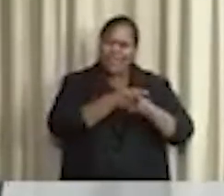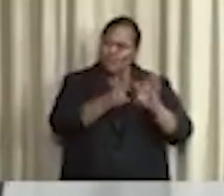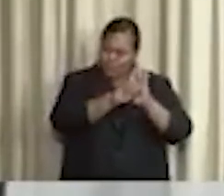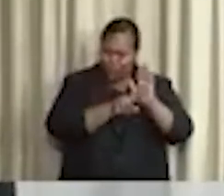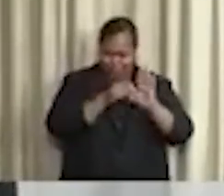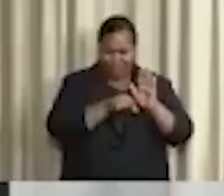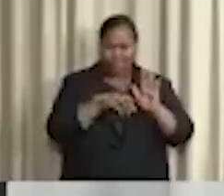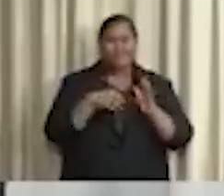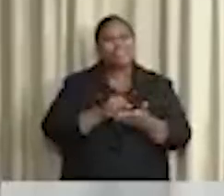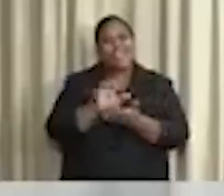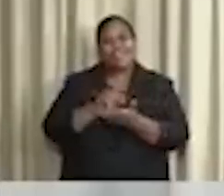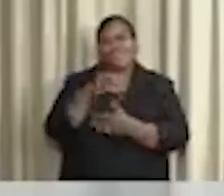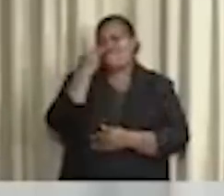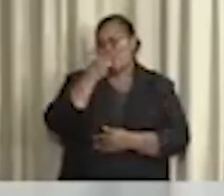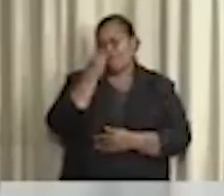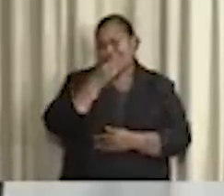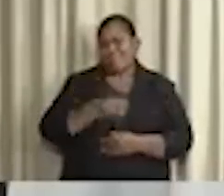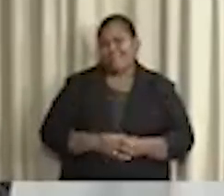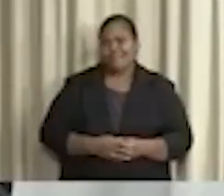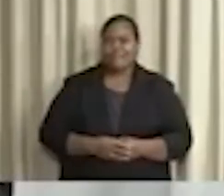other recommended measures.